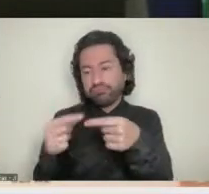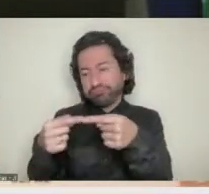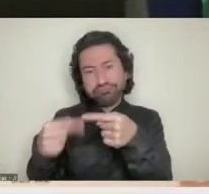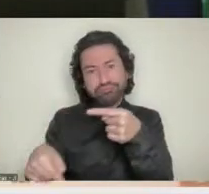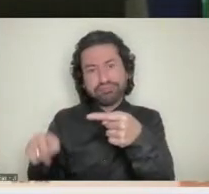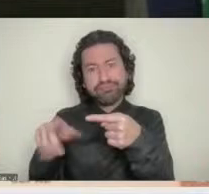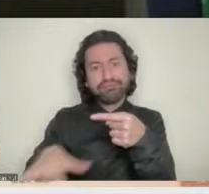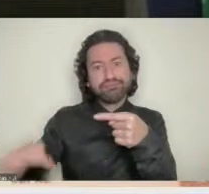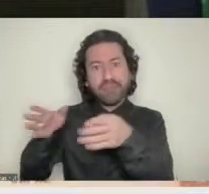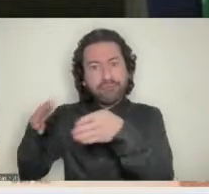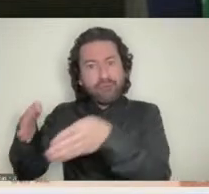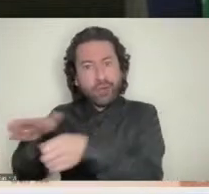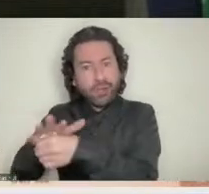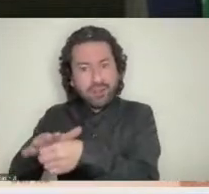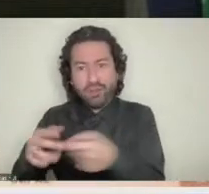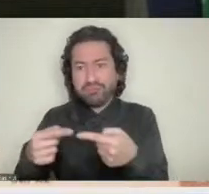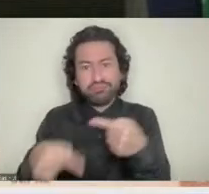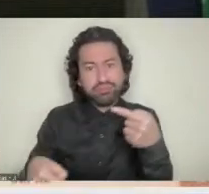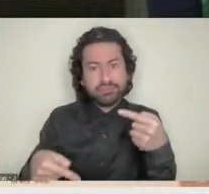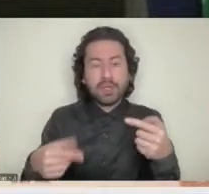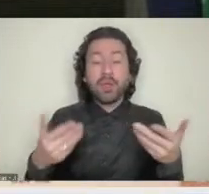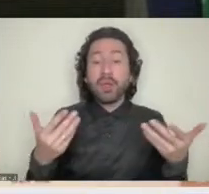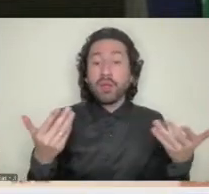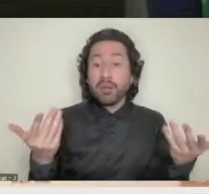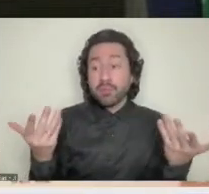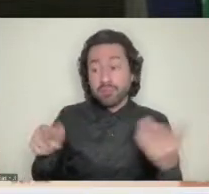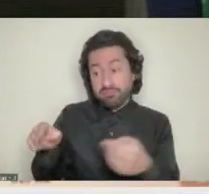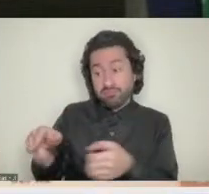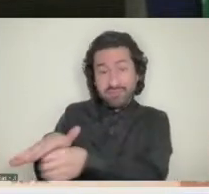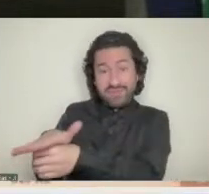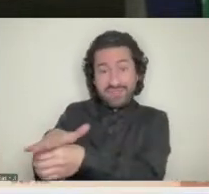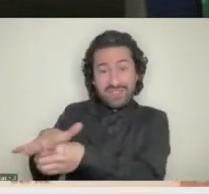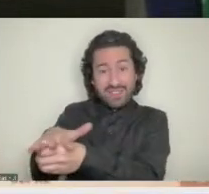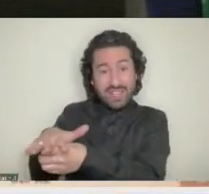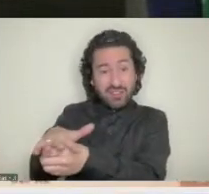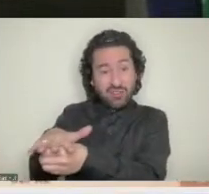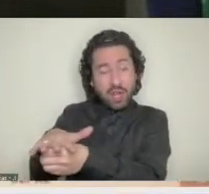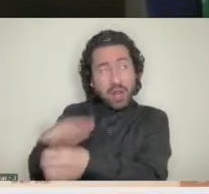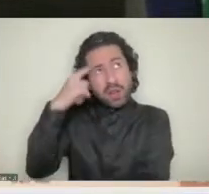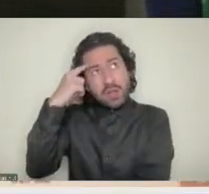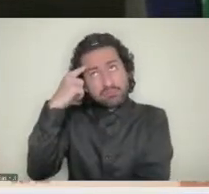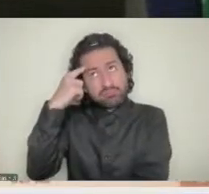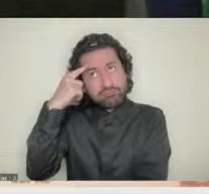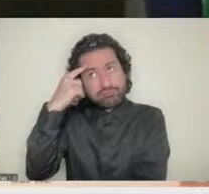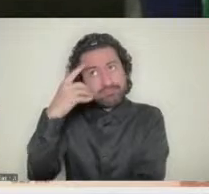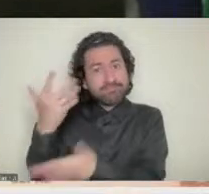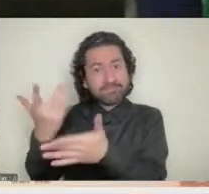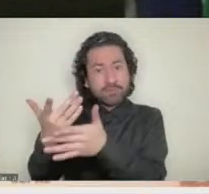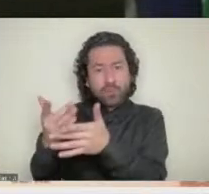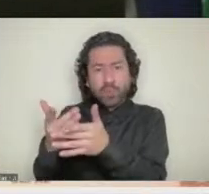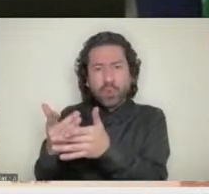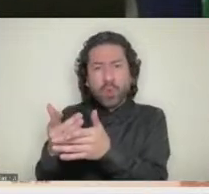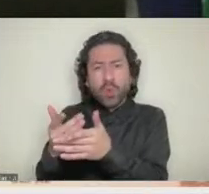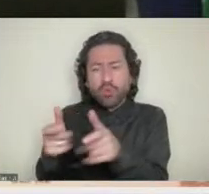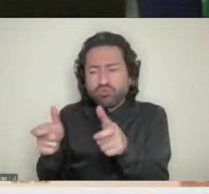is not in agreement with the territorial approach. Indeed, at a territorial level and thinking about